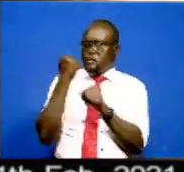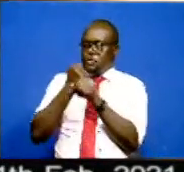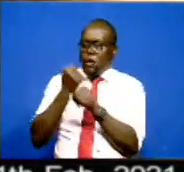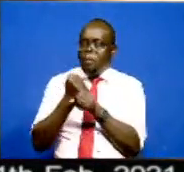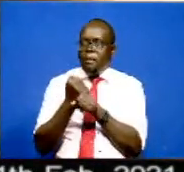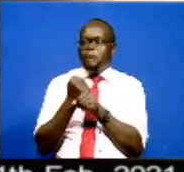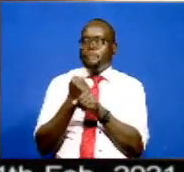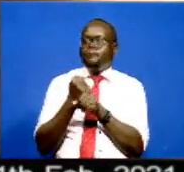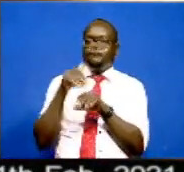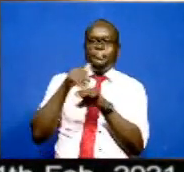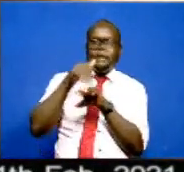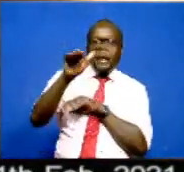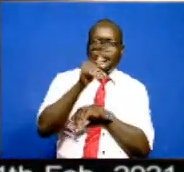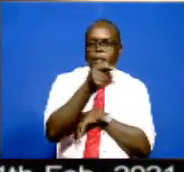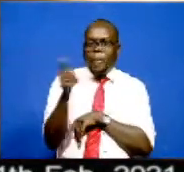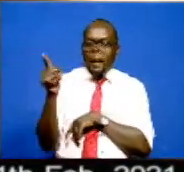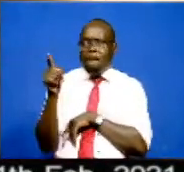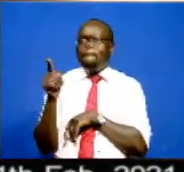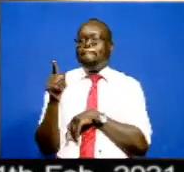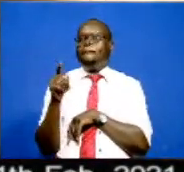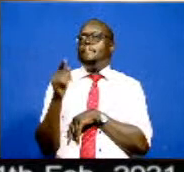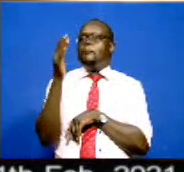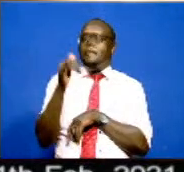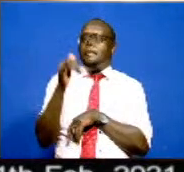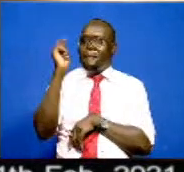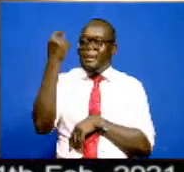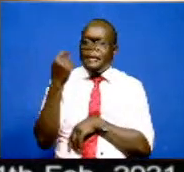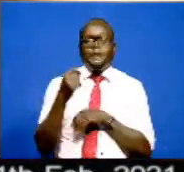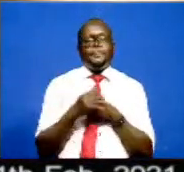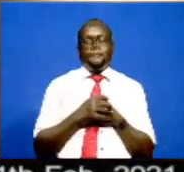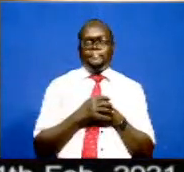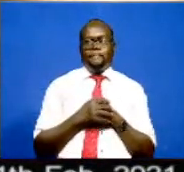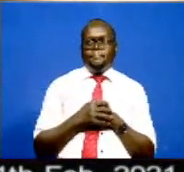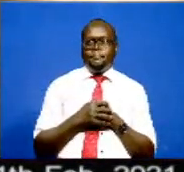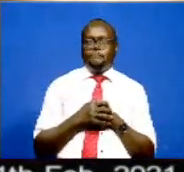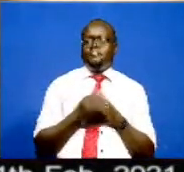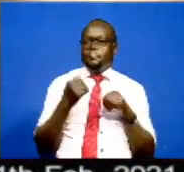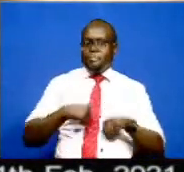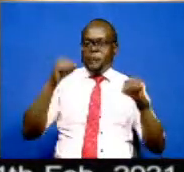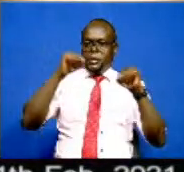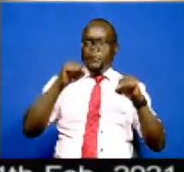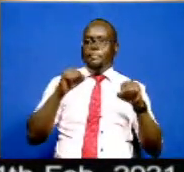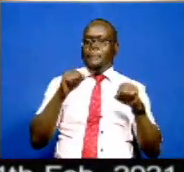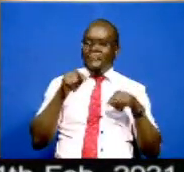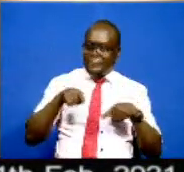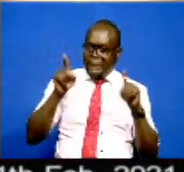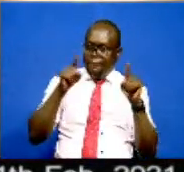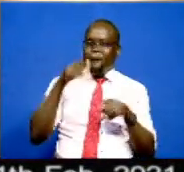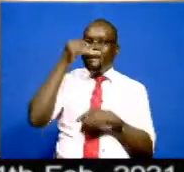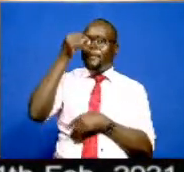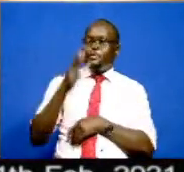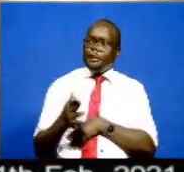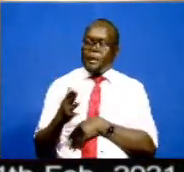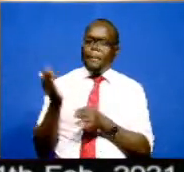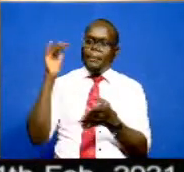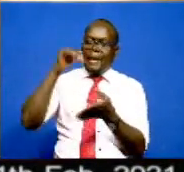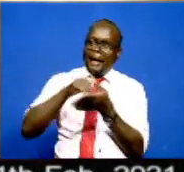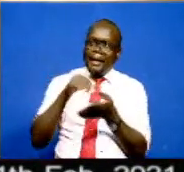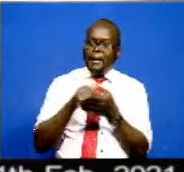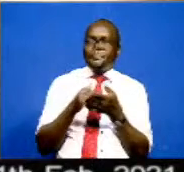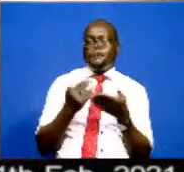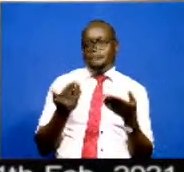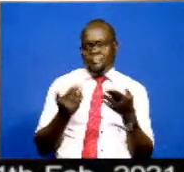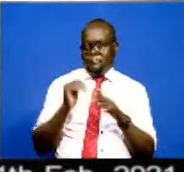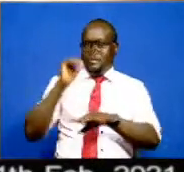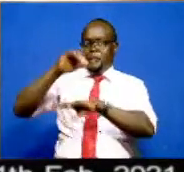from the President, and it's chaired by the Speaker. Again, it's not a very busy